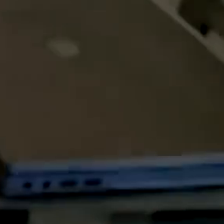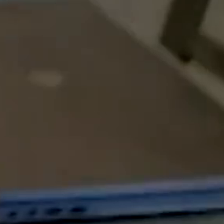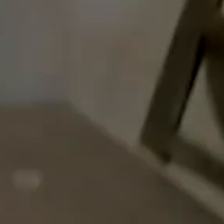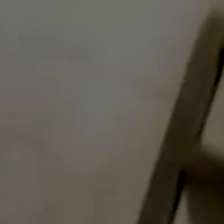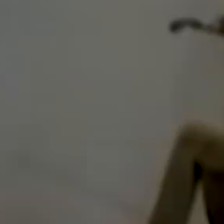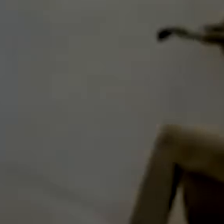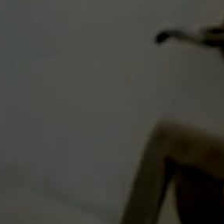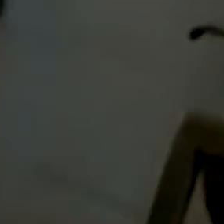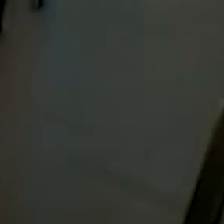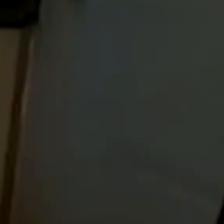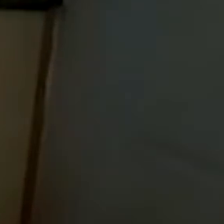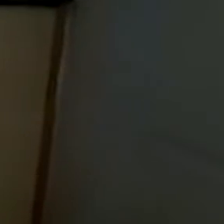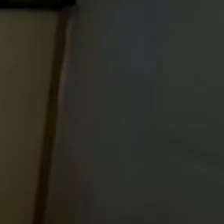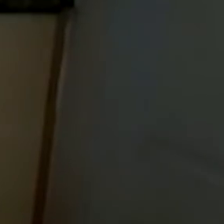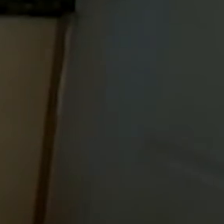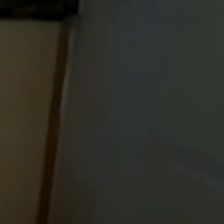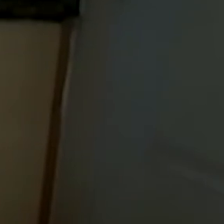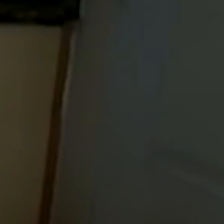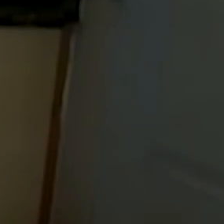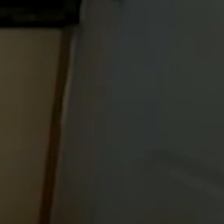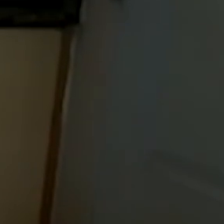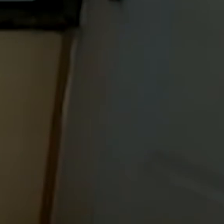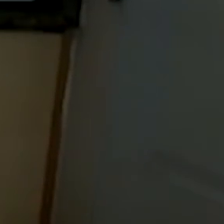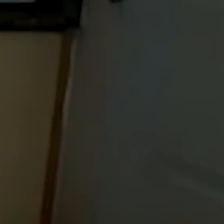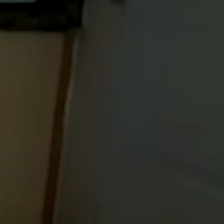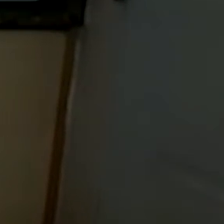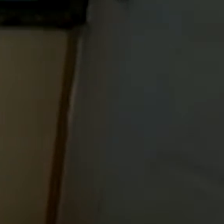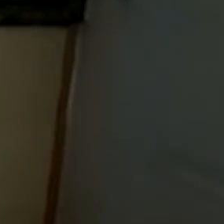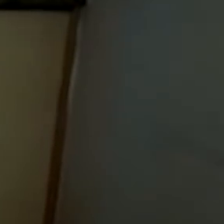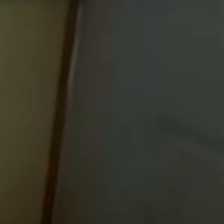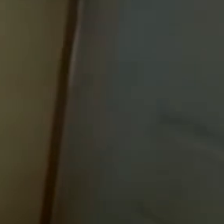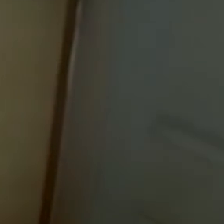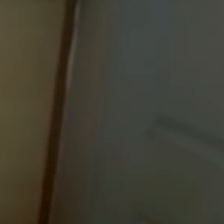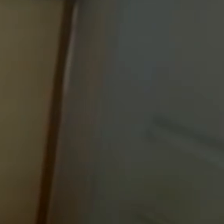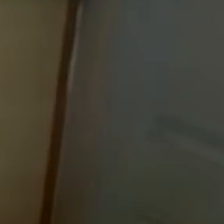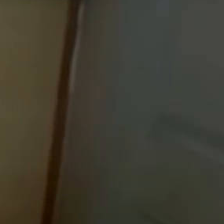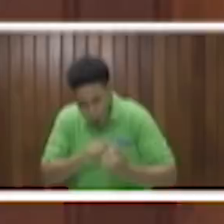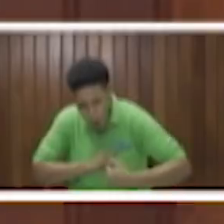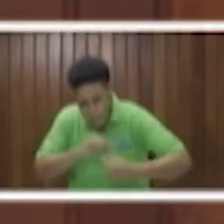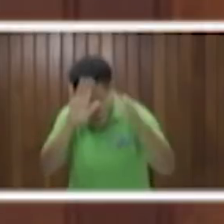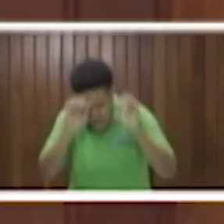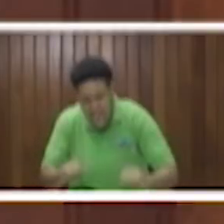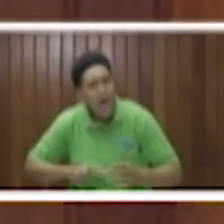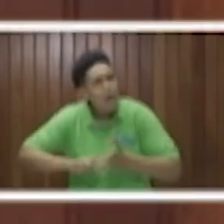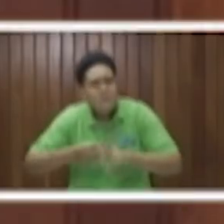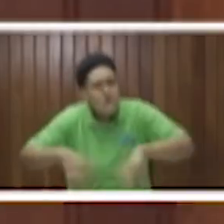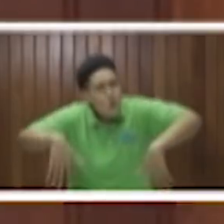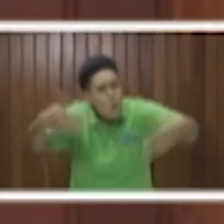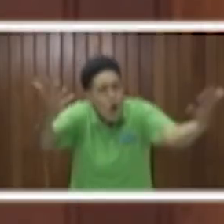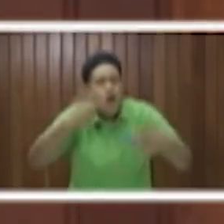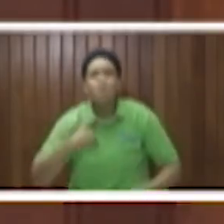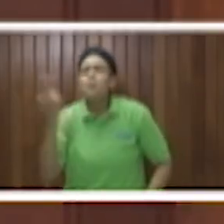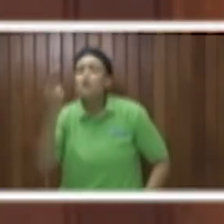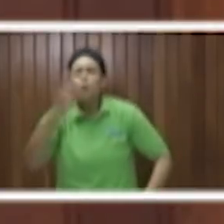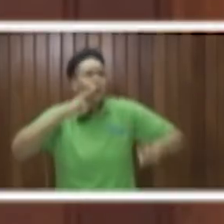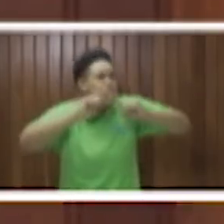new suite of teaching methods matching the COVID-19 era. The first, the blended approach. It means that we are going to utilize